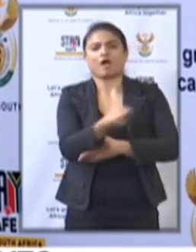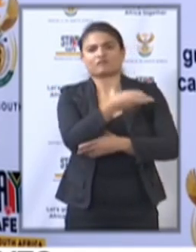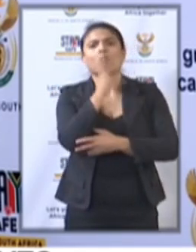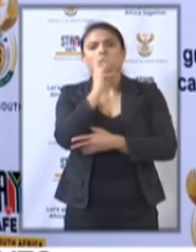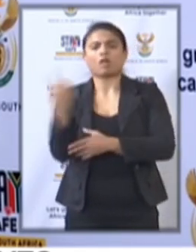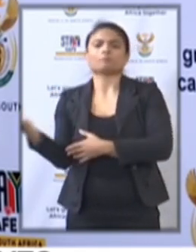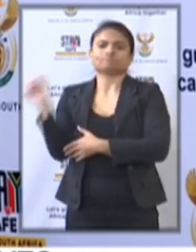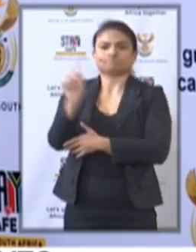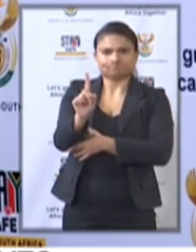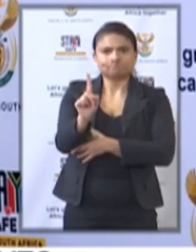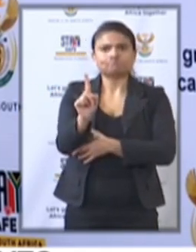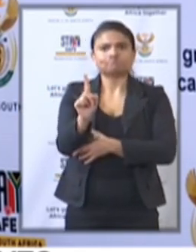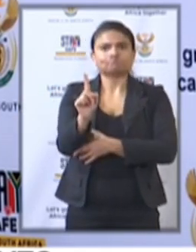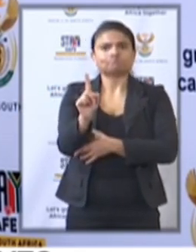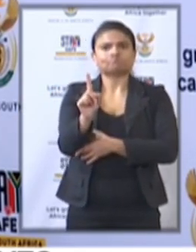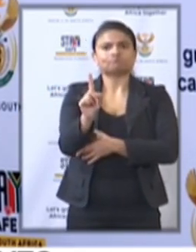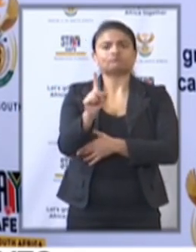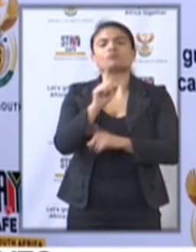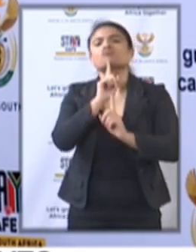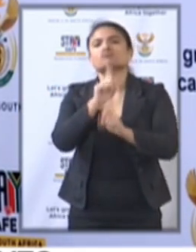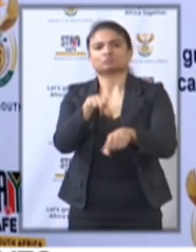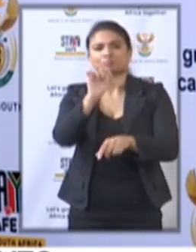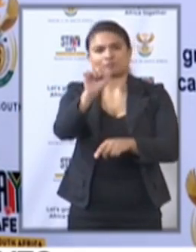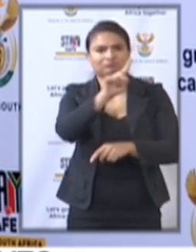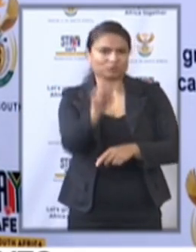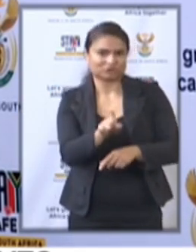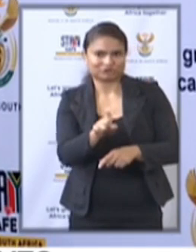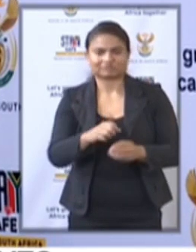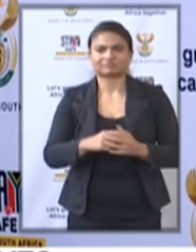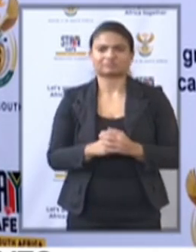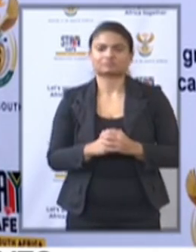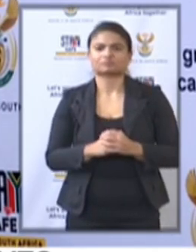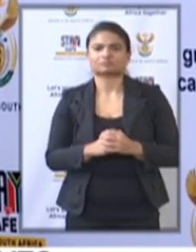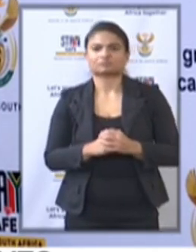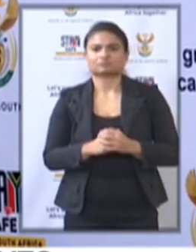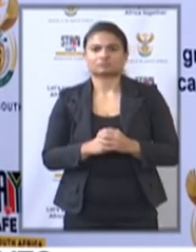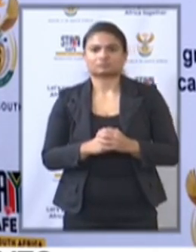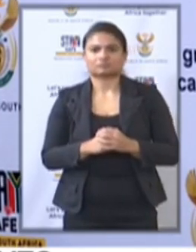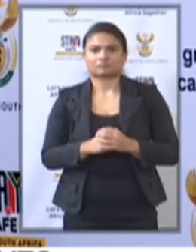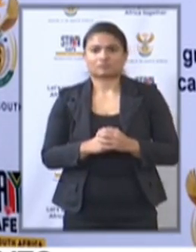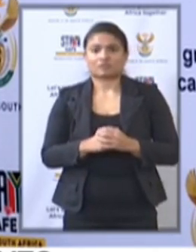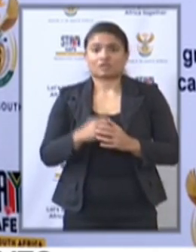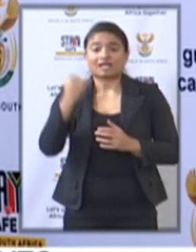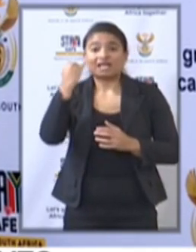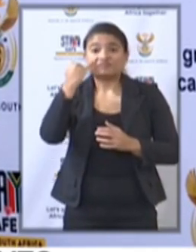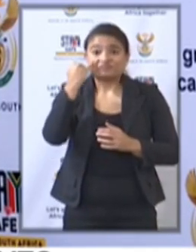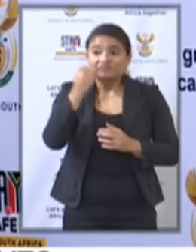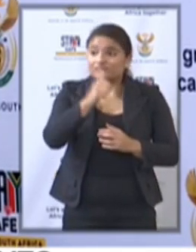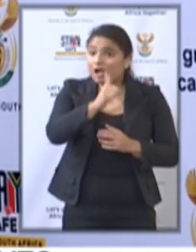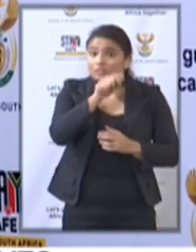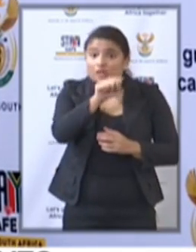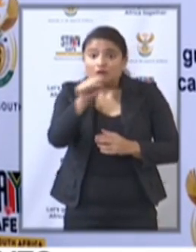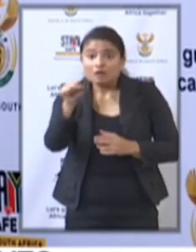raise a few comments on it. However, if colleagues can assist us by becoming